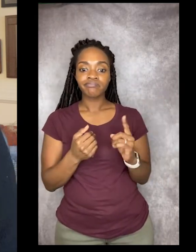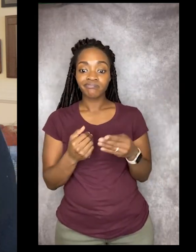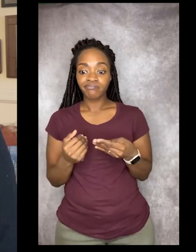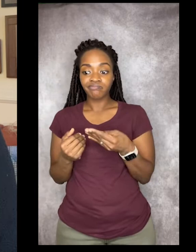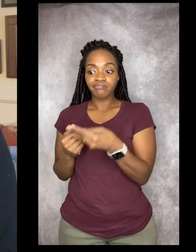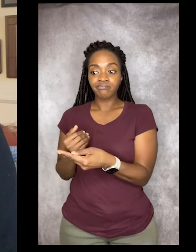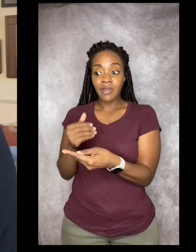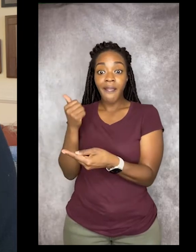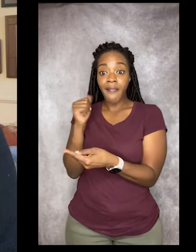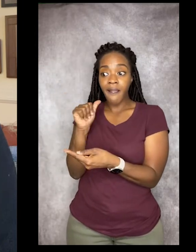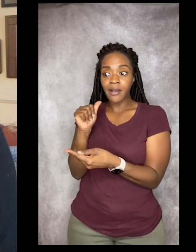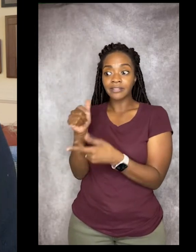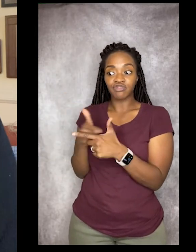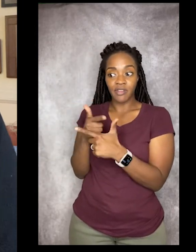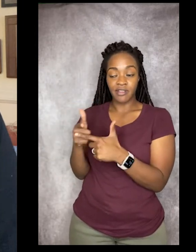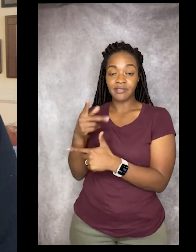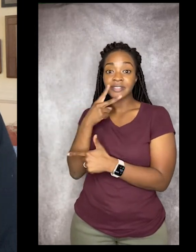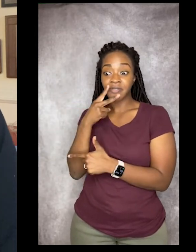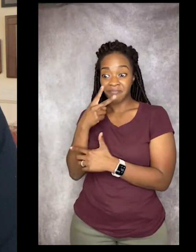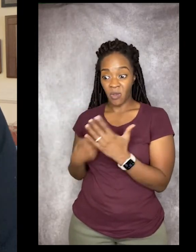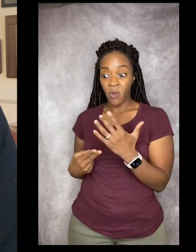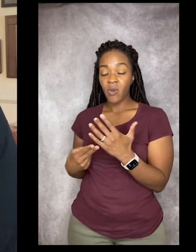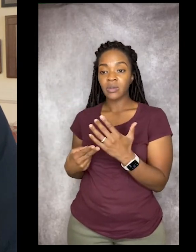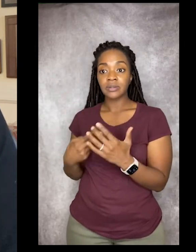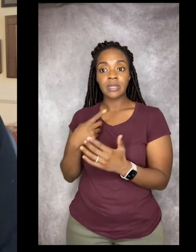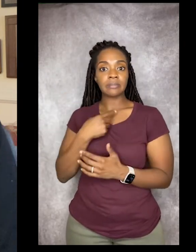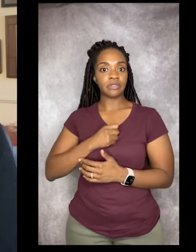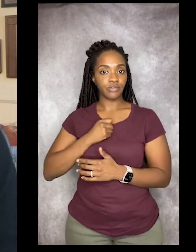and change and said,